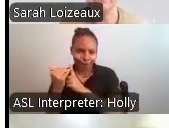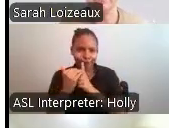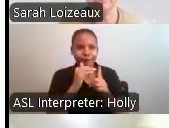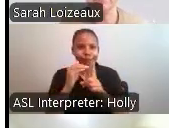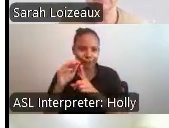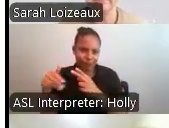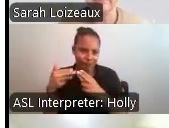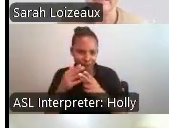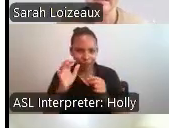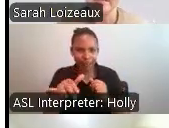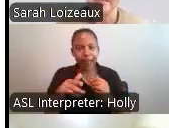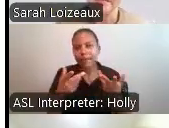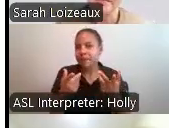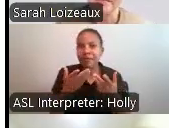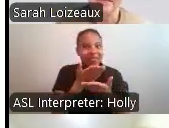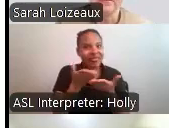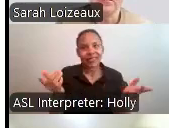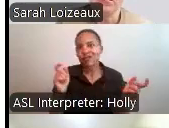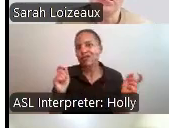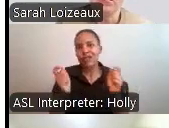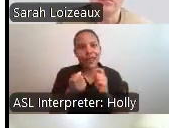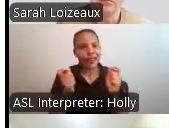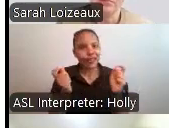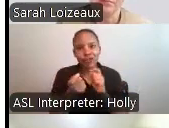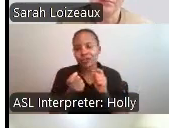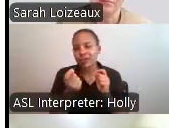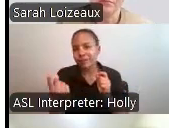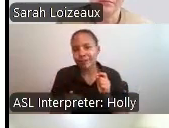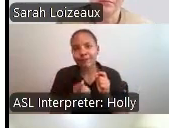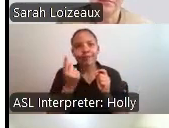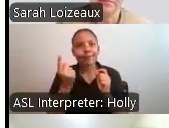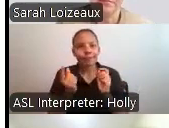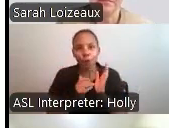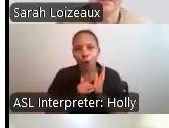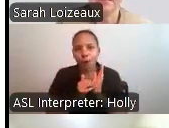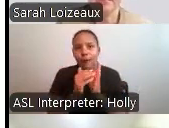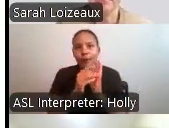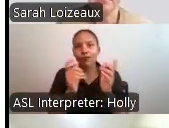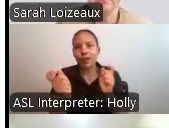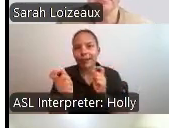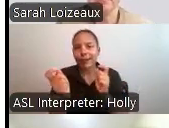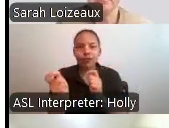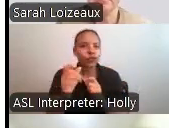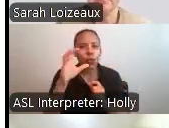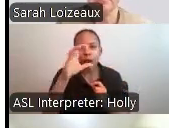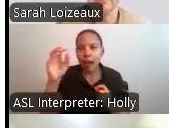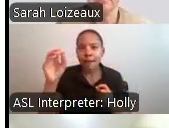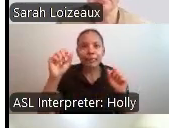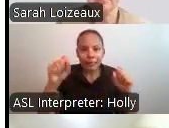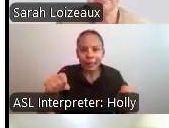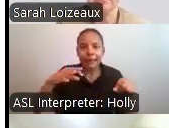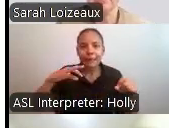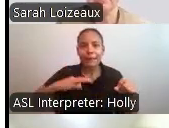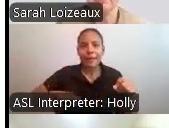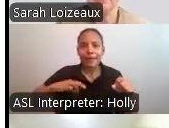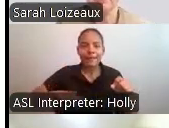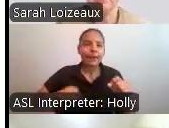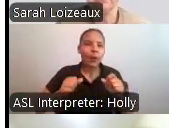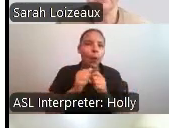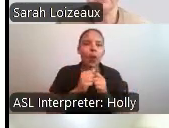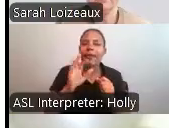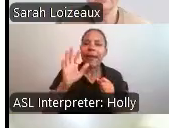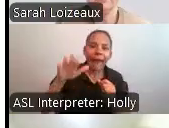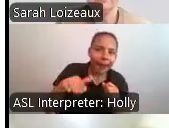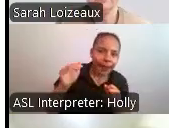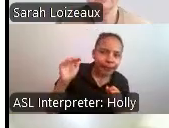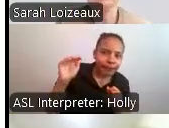rules and to new things like that, I think all employers could benefit even from just a hey, heads up, this is what came down the pipeline. We just want to make sure you're aware of